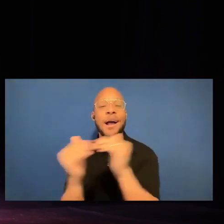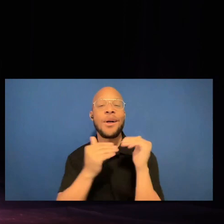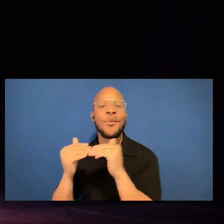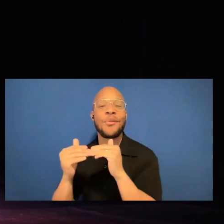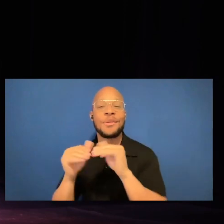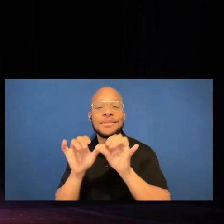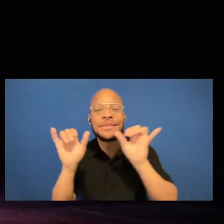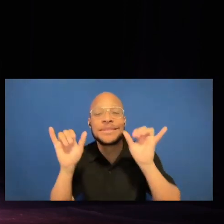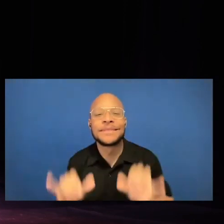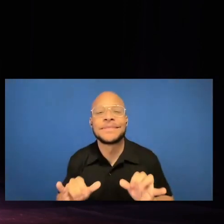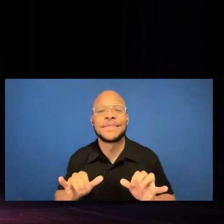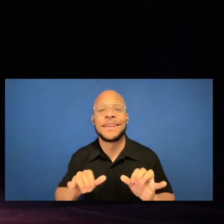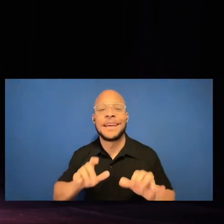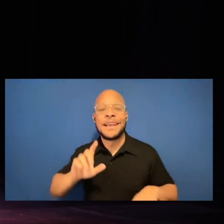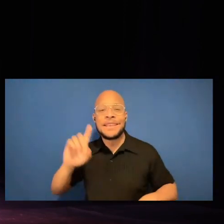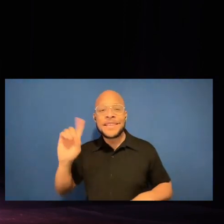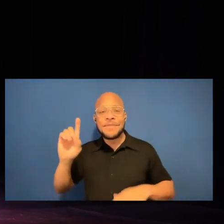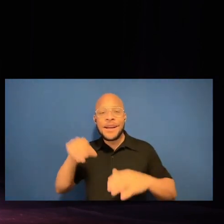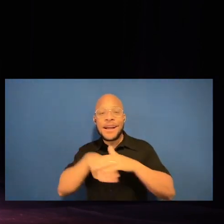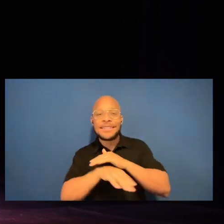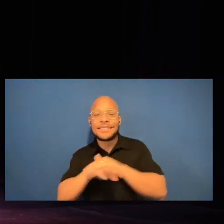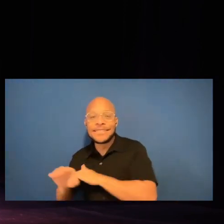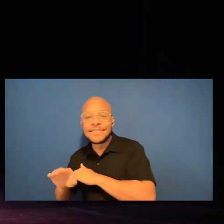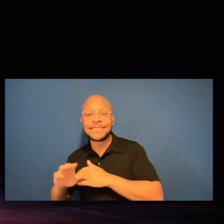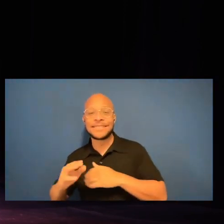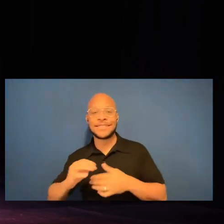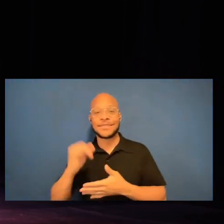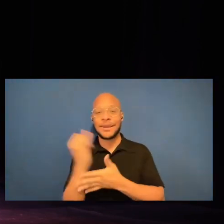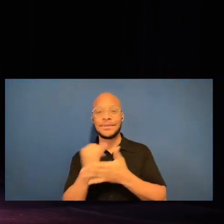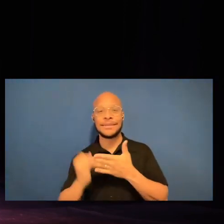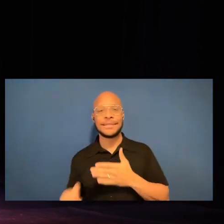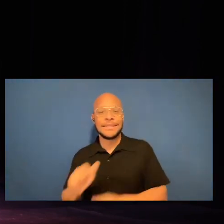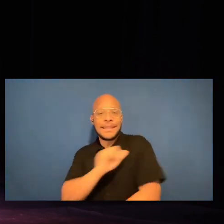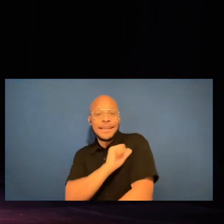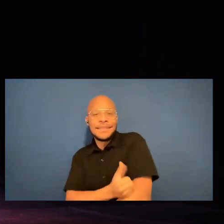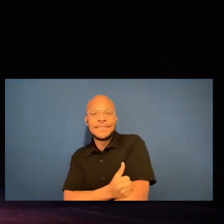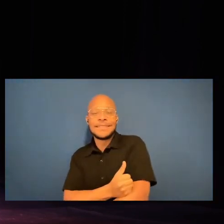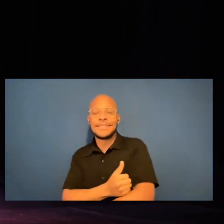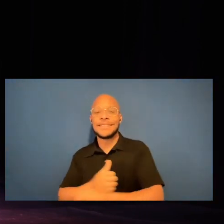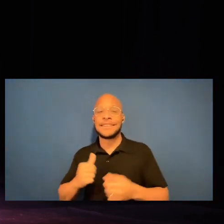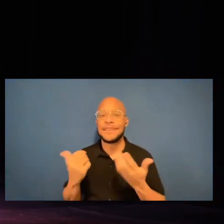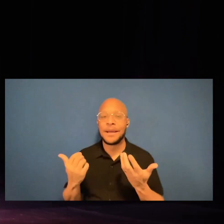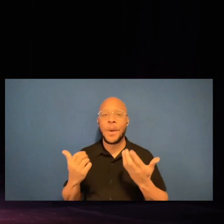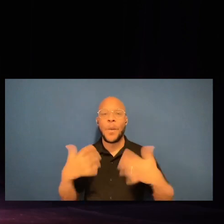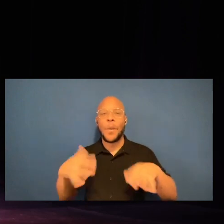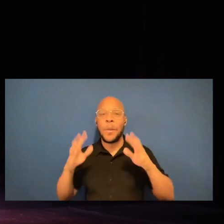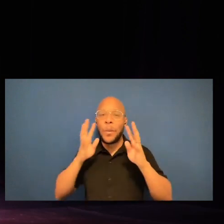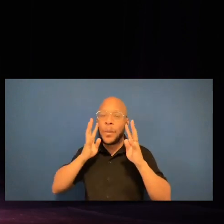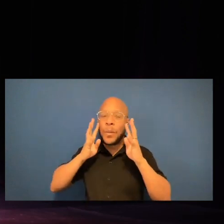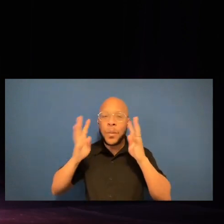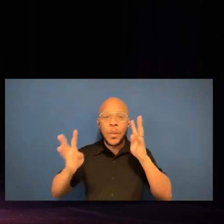artistic agency, radical collaborations, and folks in hot pursuit of freedom?